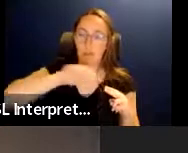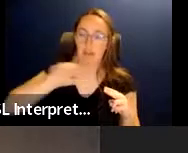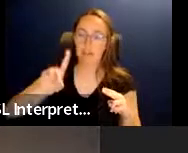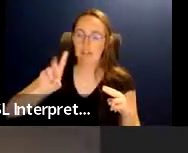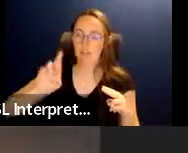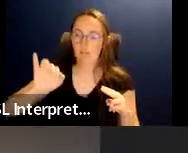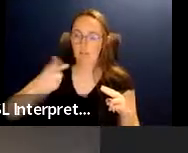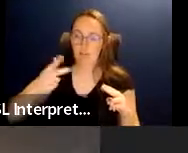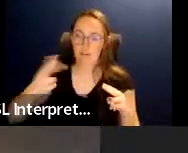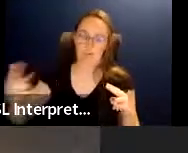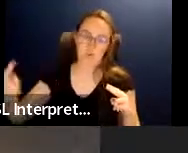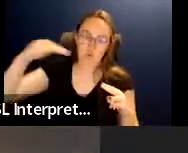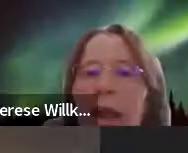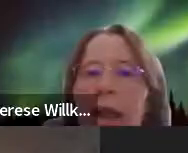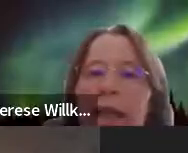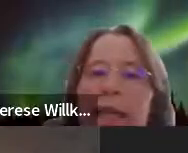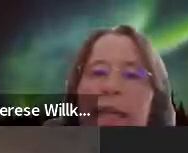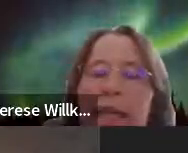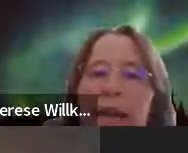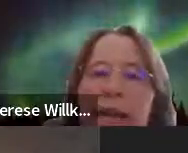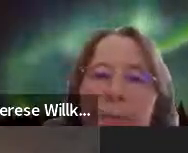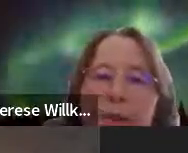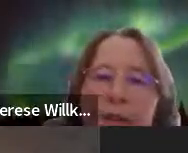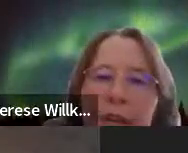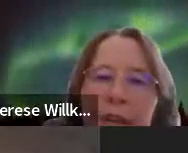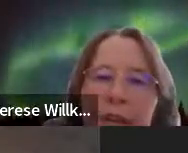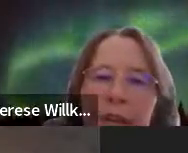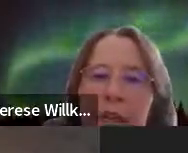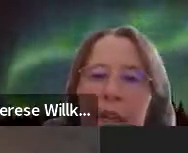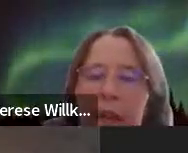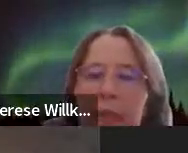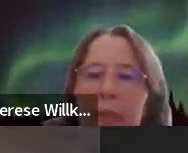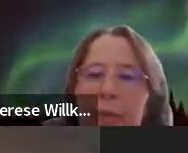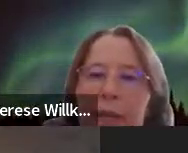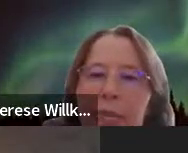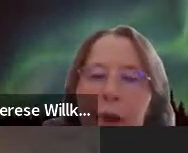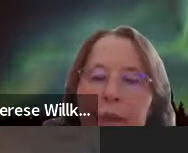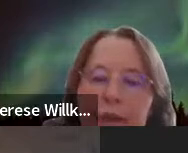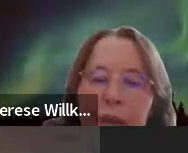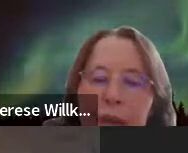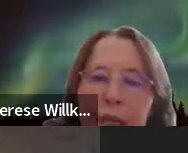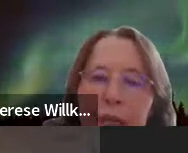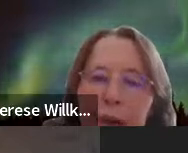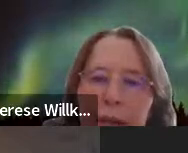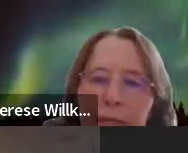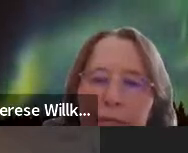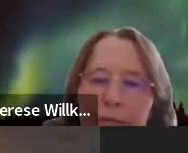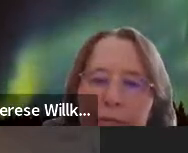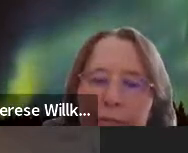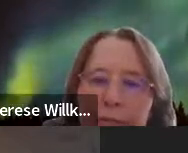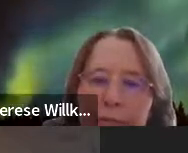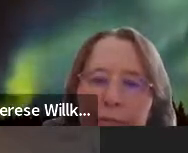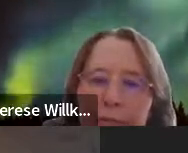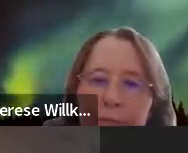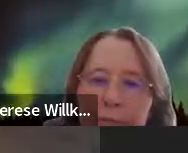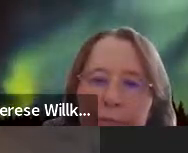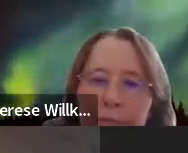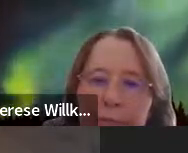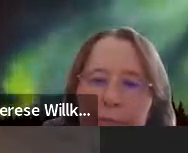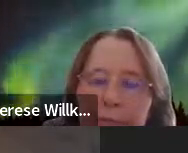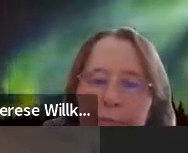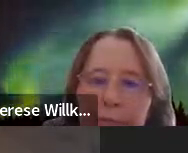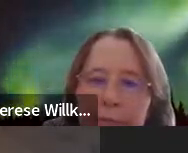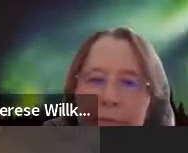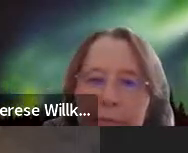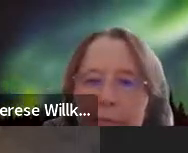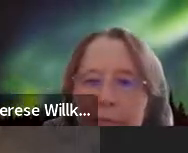through my D-ring. So go ahead and take that opposite end and thread it right through that D-ring.